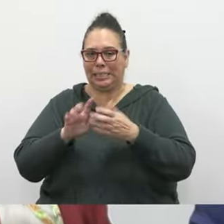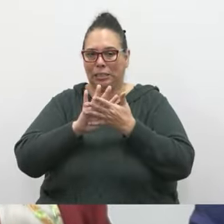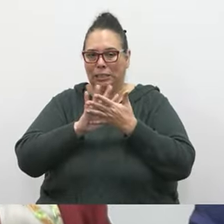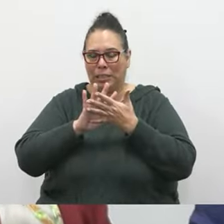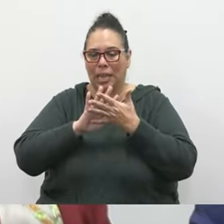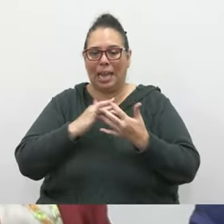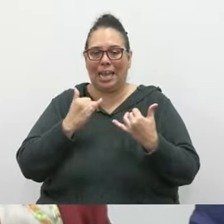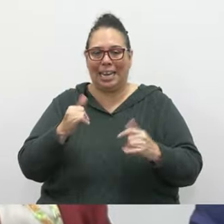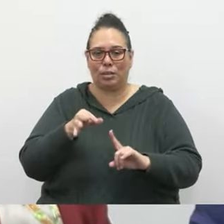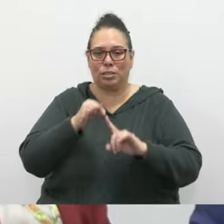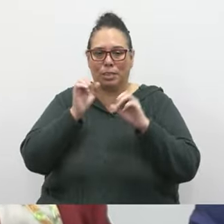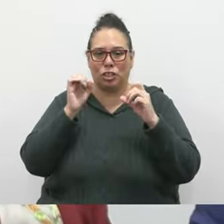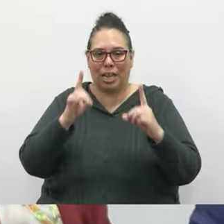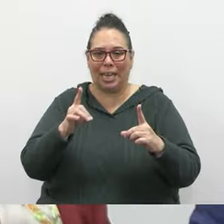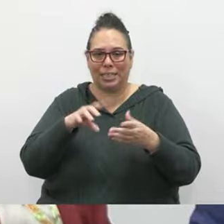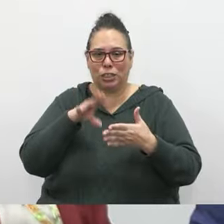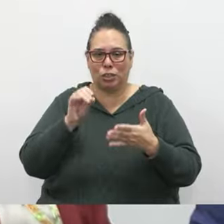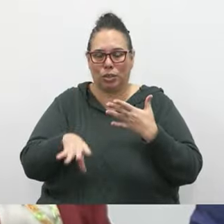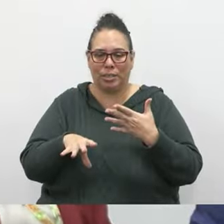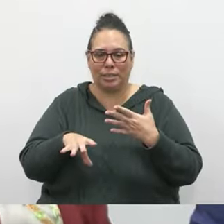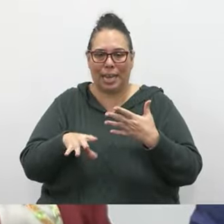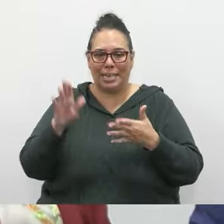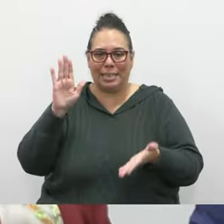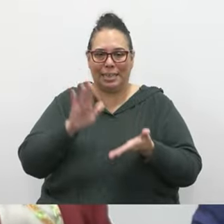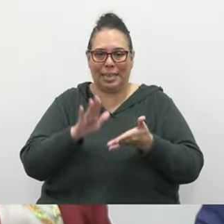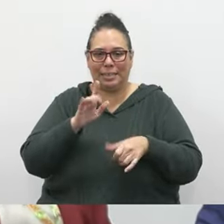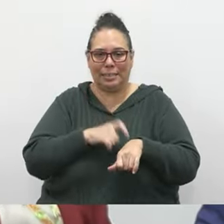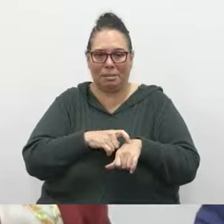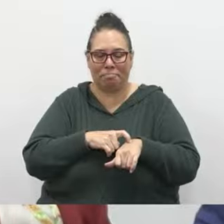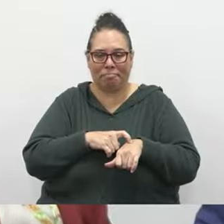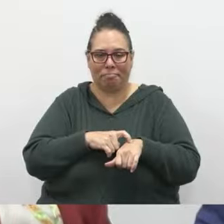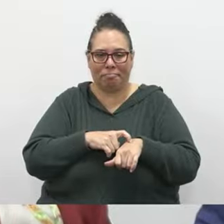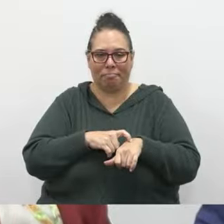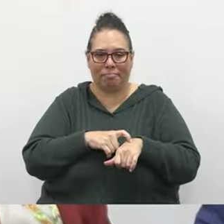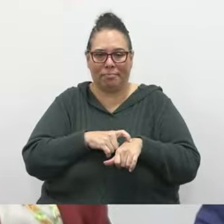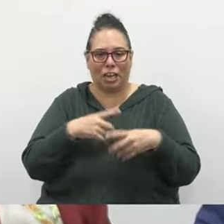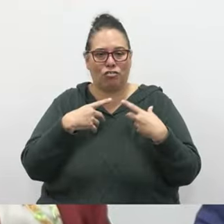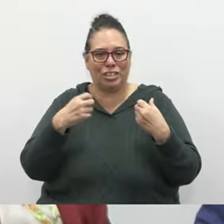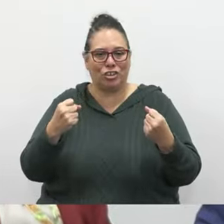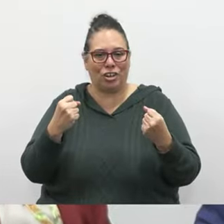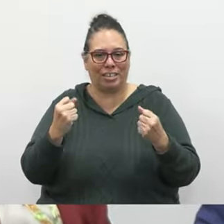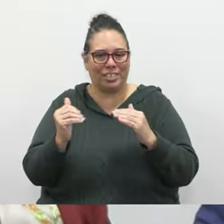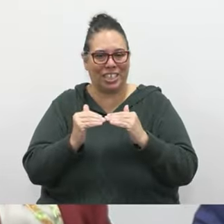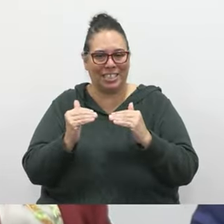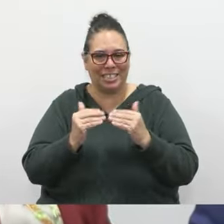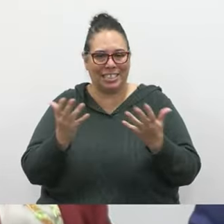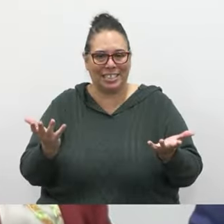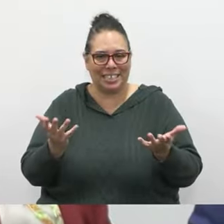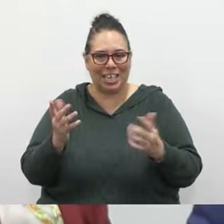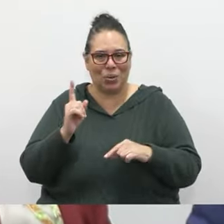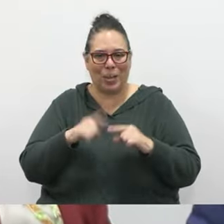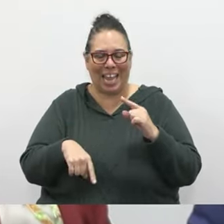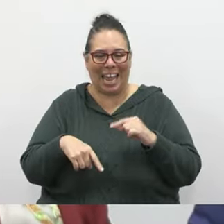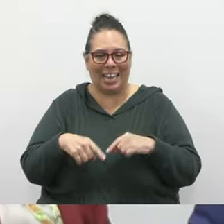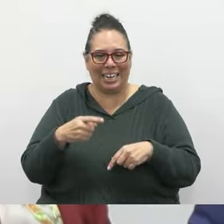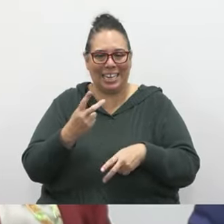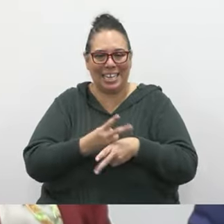more special ed students, and she's gonna have less time on campus. And restorative justice, we can't keep